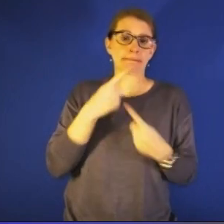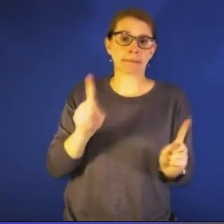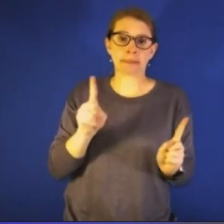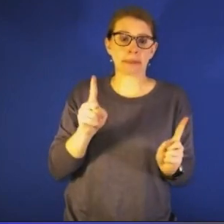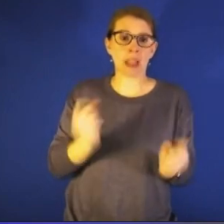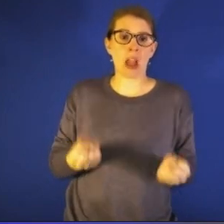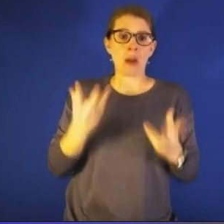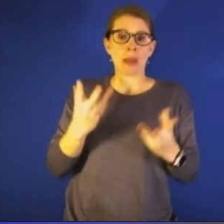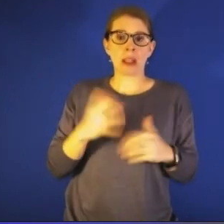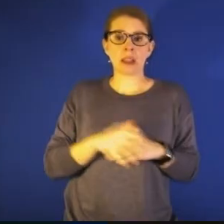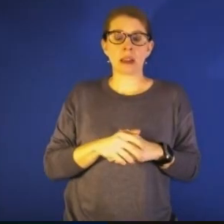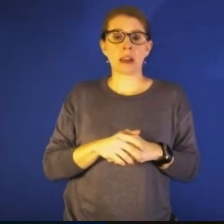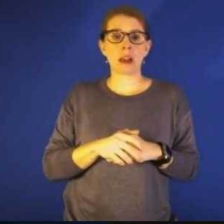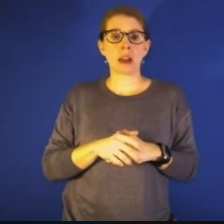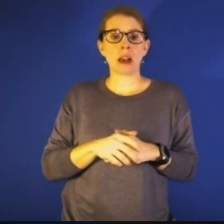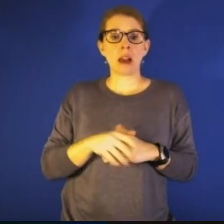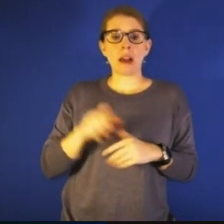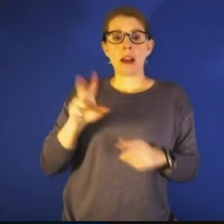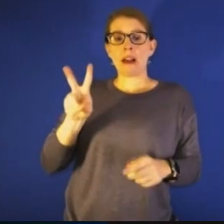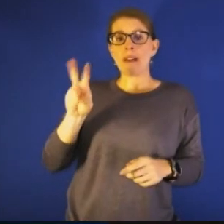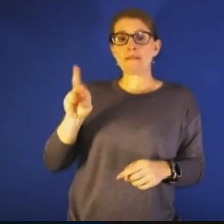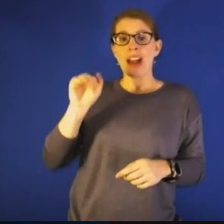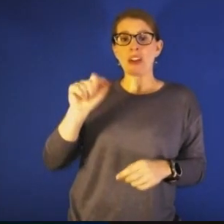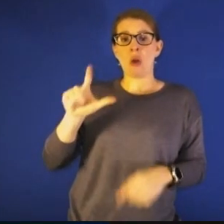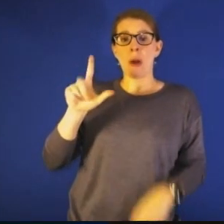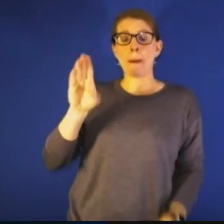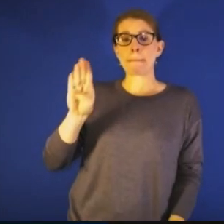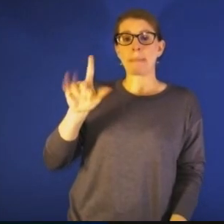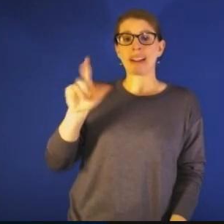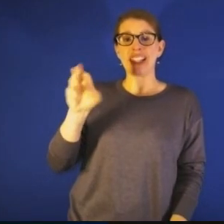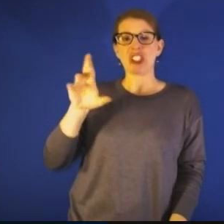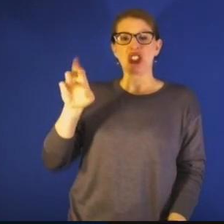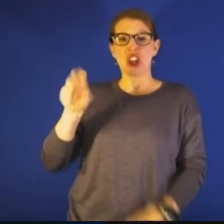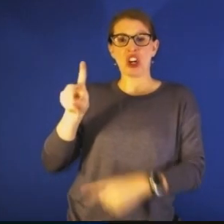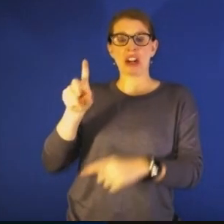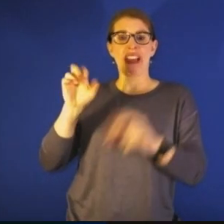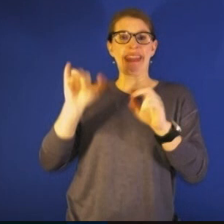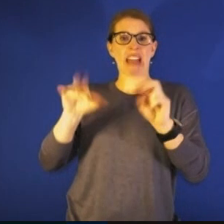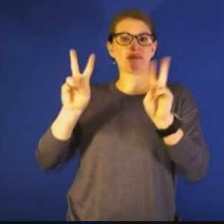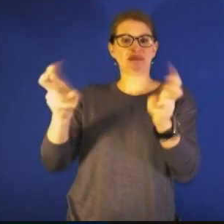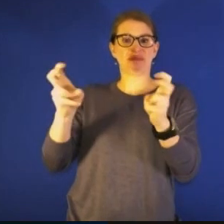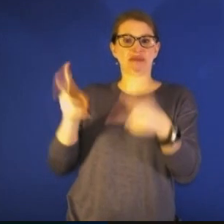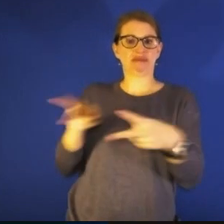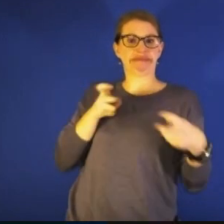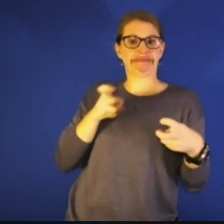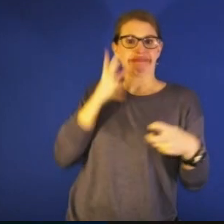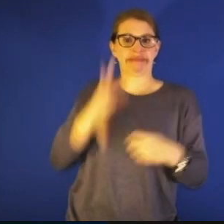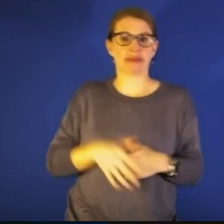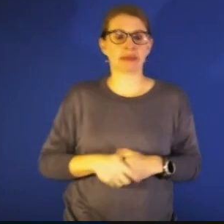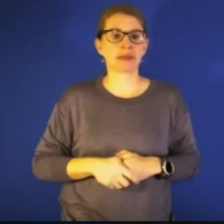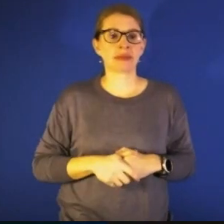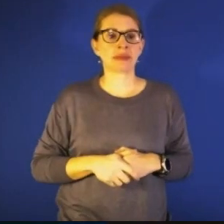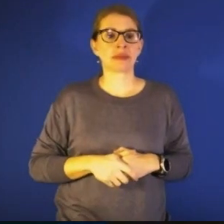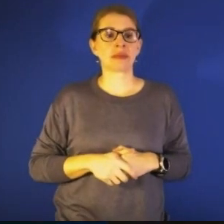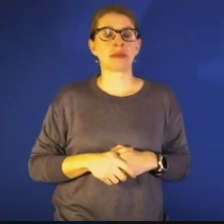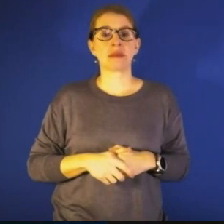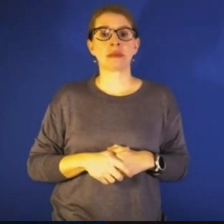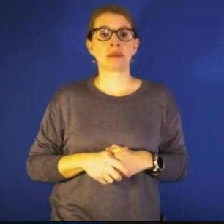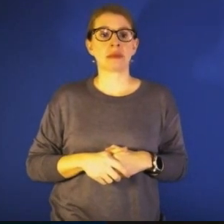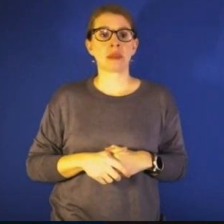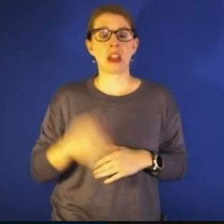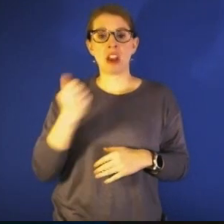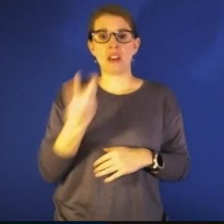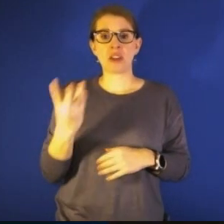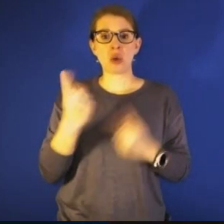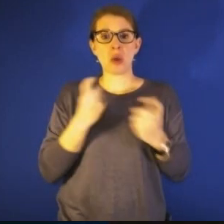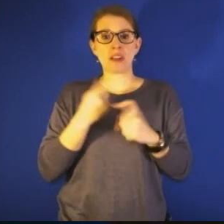I loved Viral Blizzard. I'm going to steal it. Yeah, so Stolen. I wonder if there's other questions out there, Jess. Yeah, let's get to any other questions. I do have a couple from media, but are